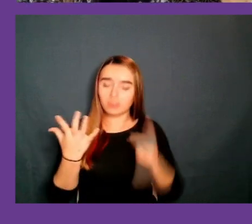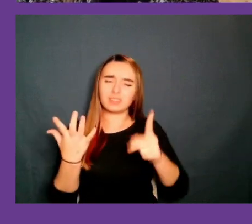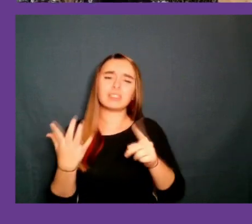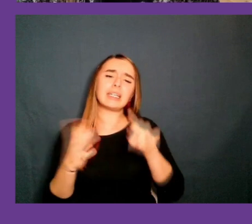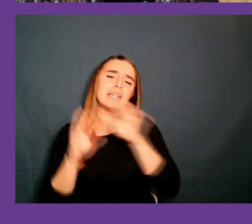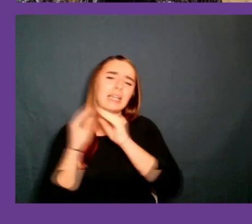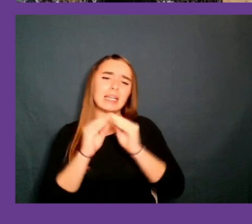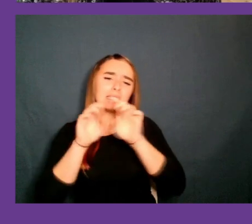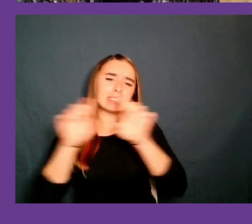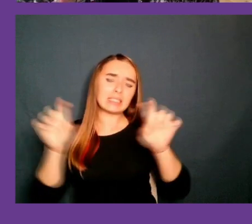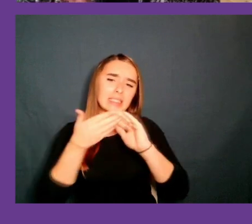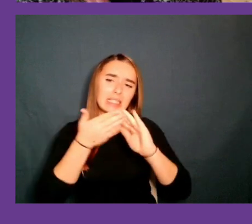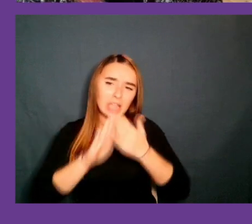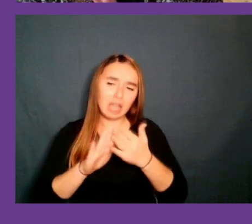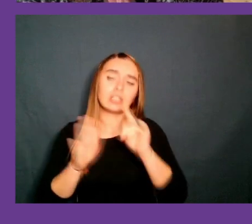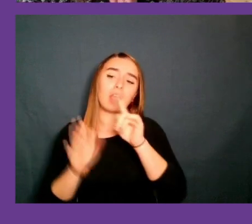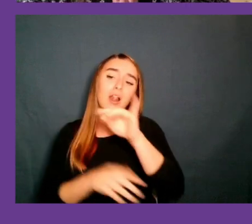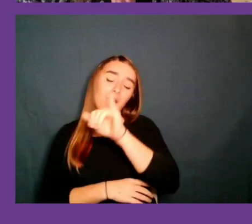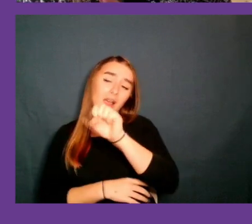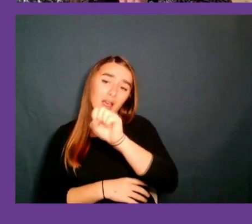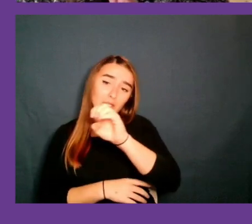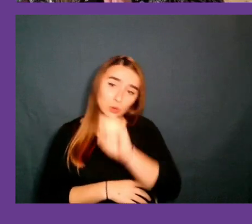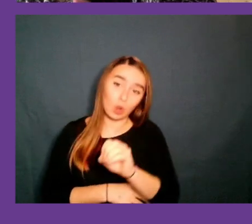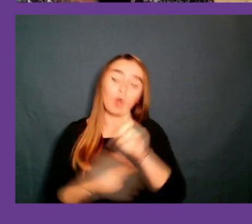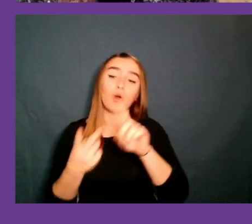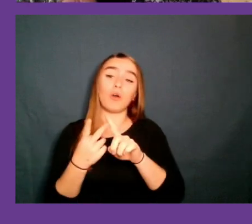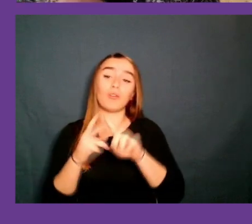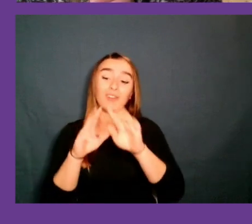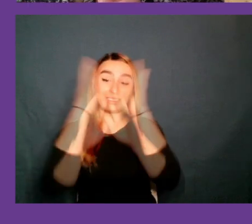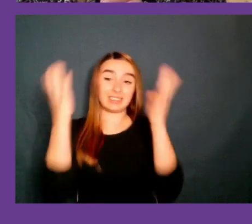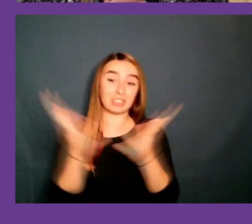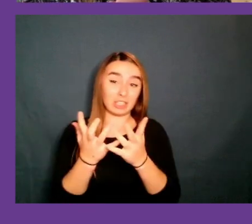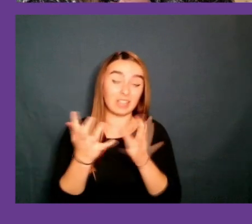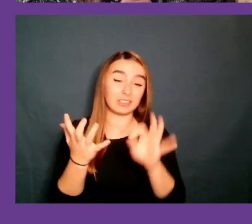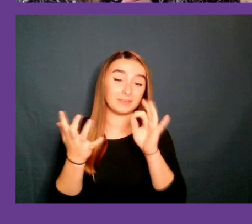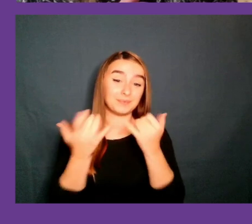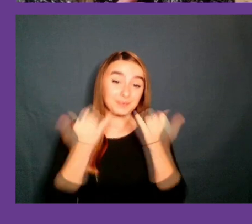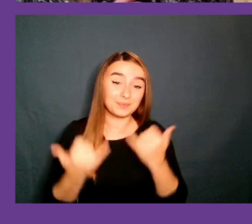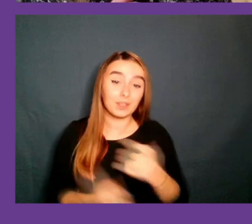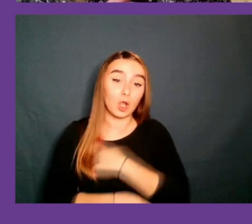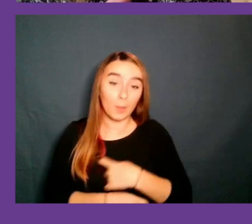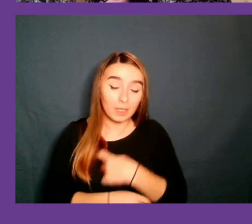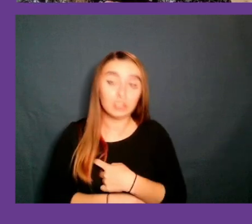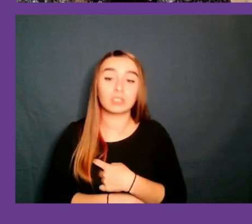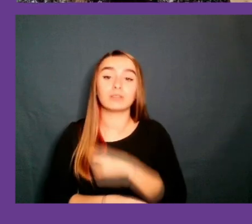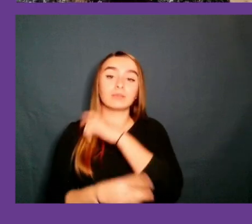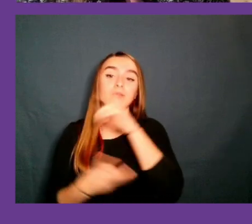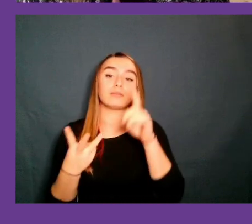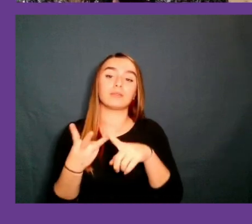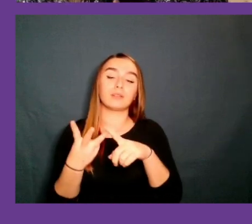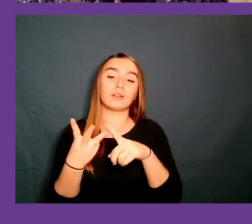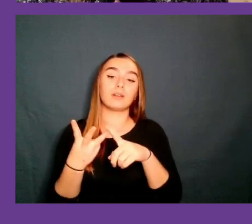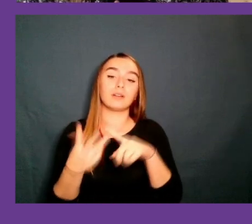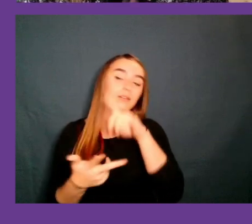for Standardization, ISO, and then we have the International Electrotechnical Commission, IEC, and then the